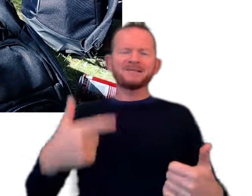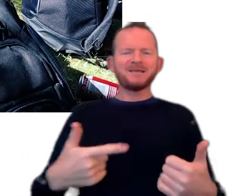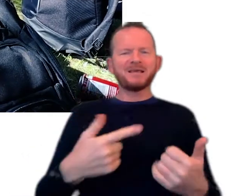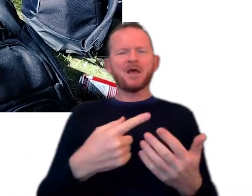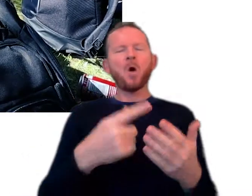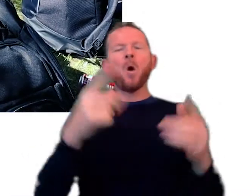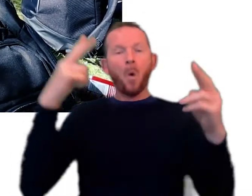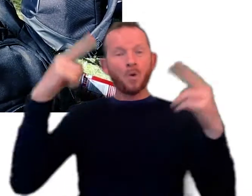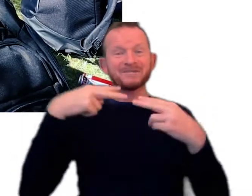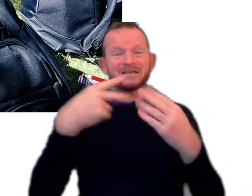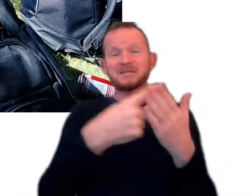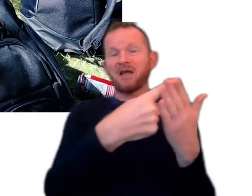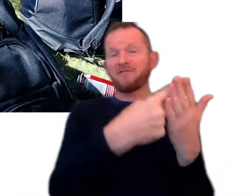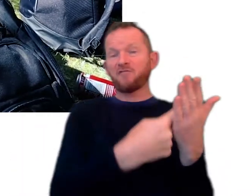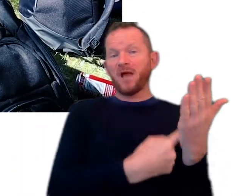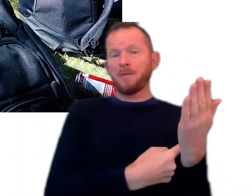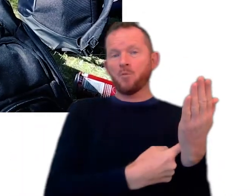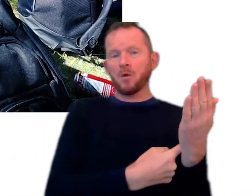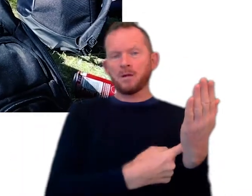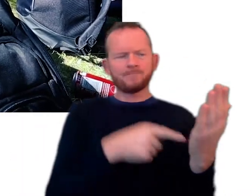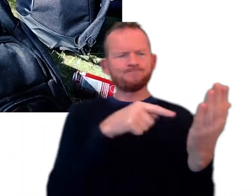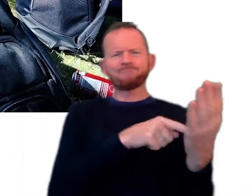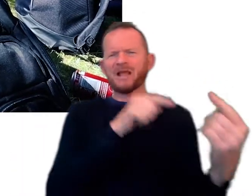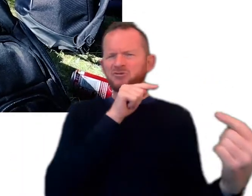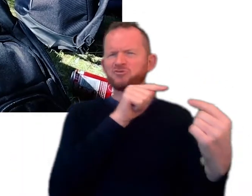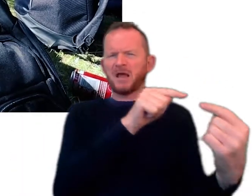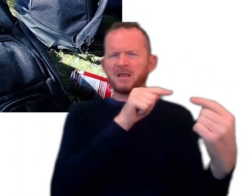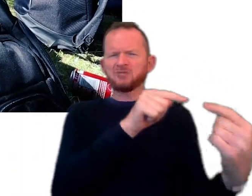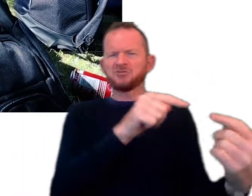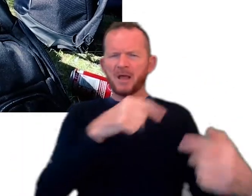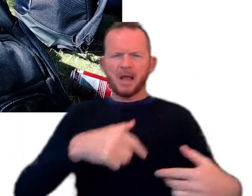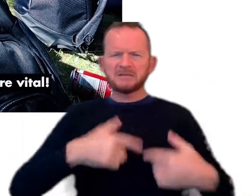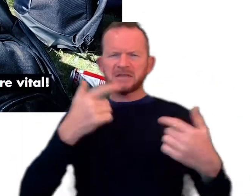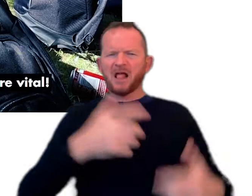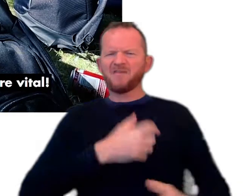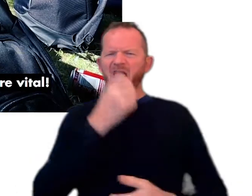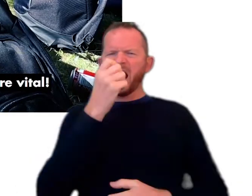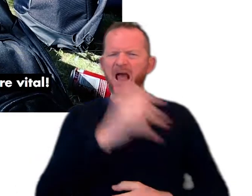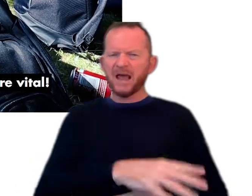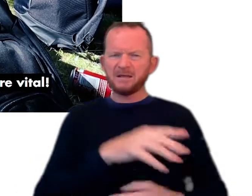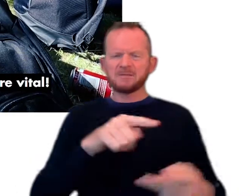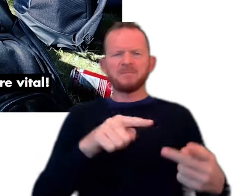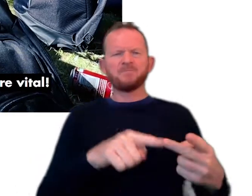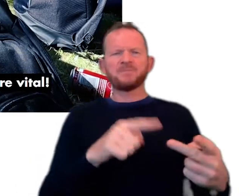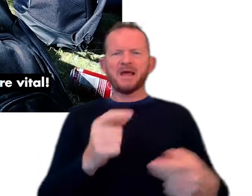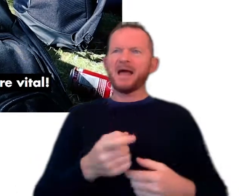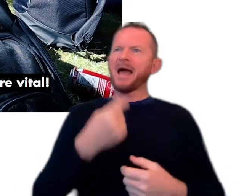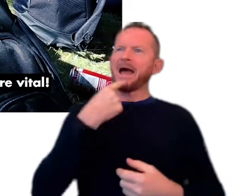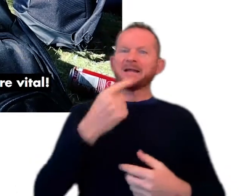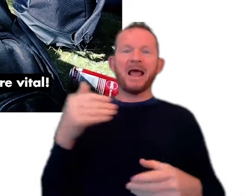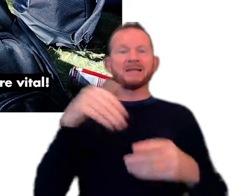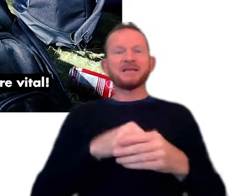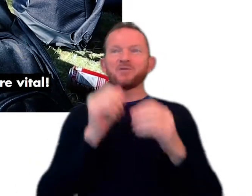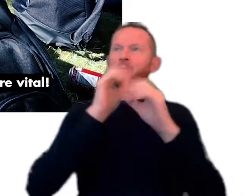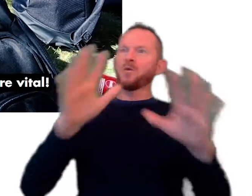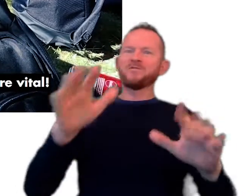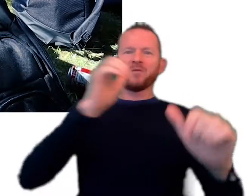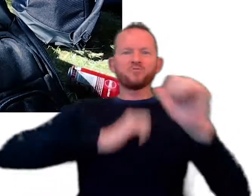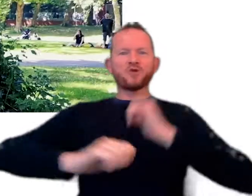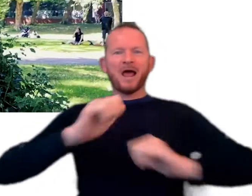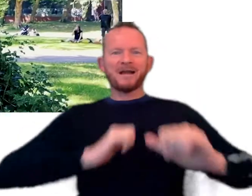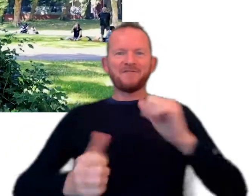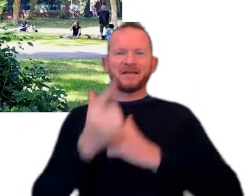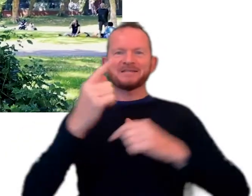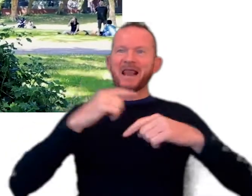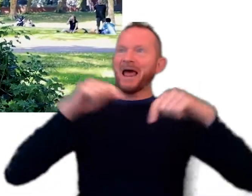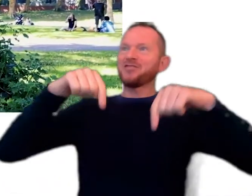framework, I can now challenge that self-hate, and I can attend wonderful pride events like this, which are vital.